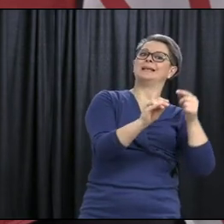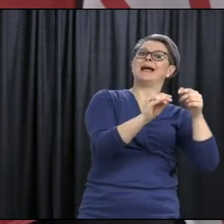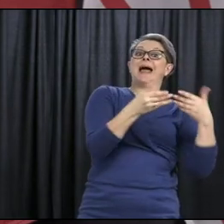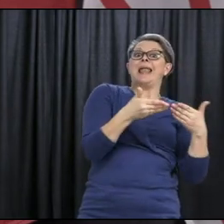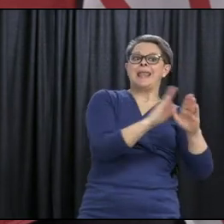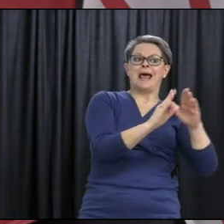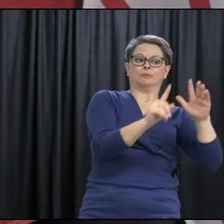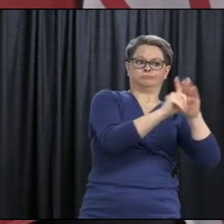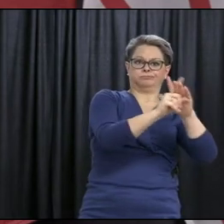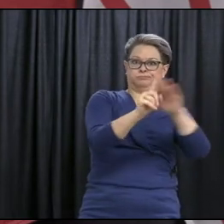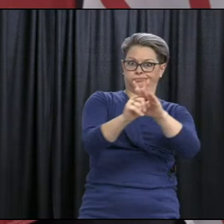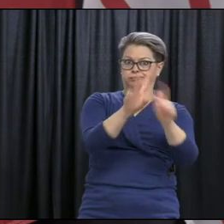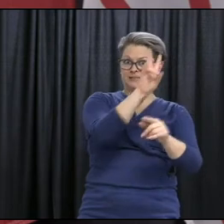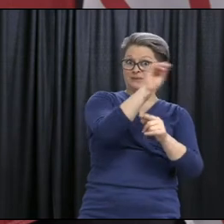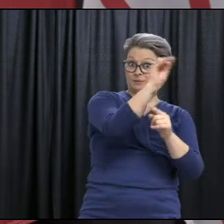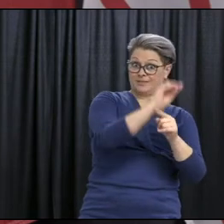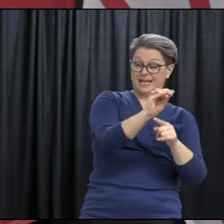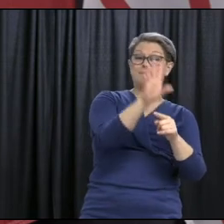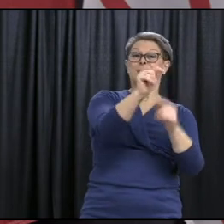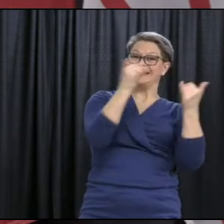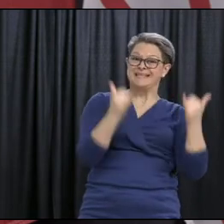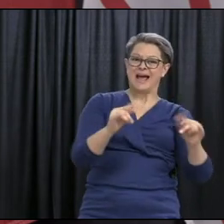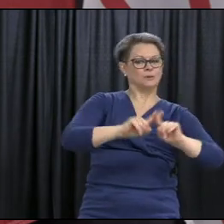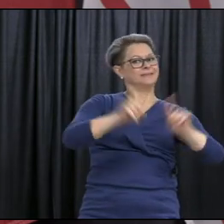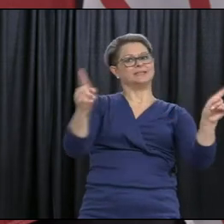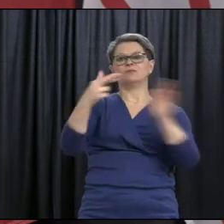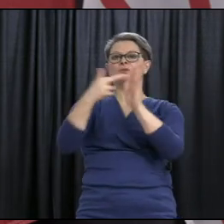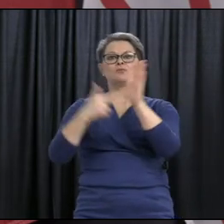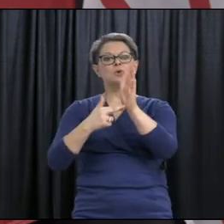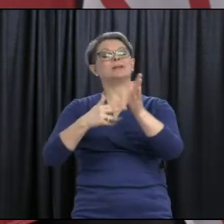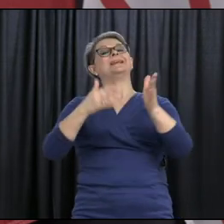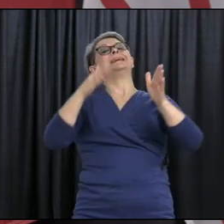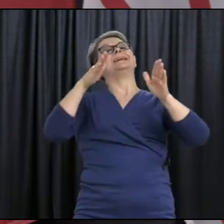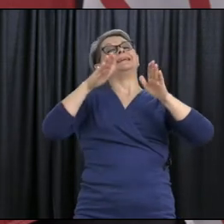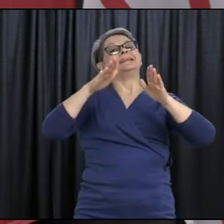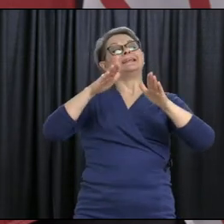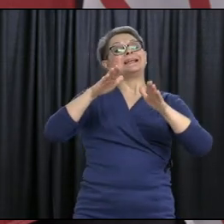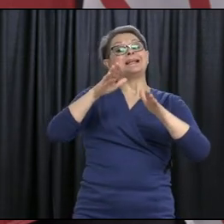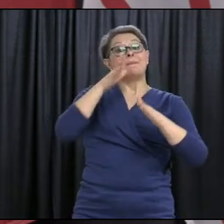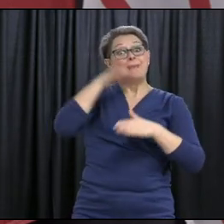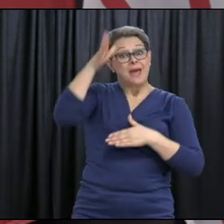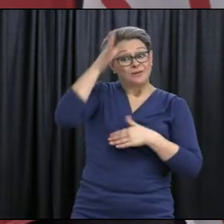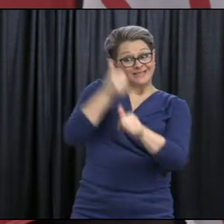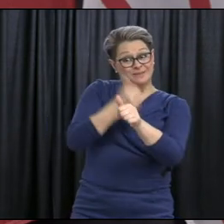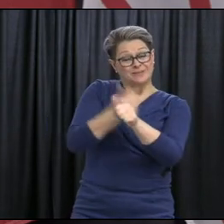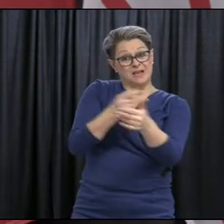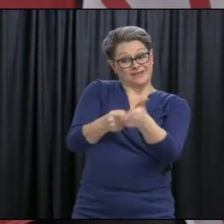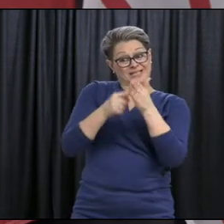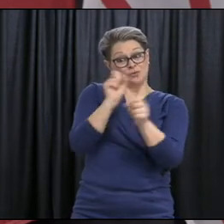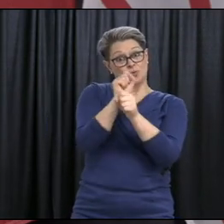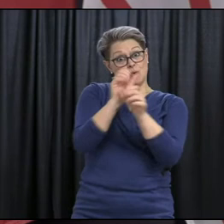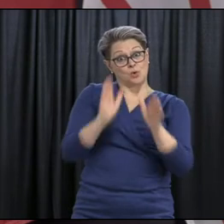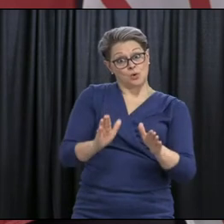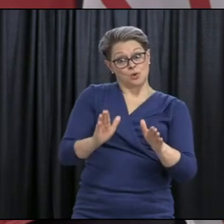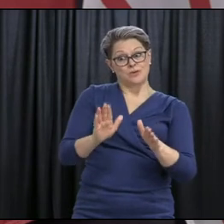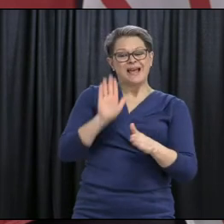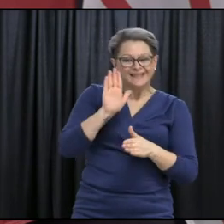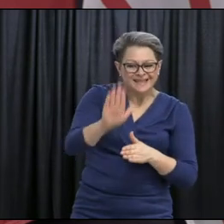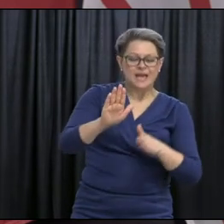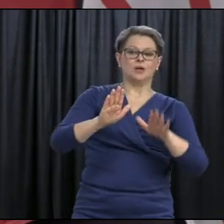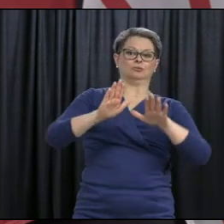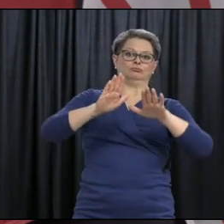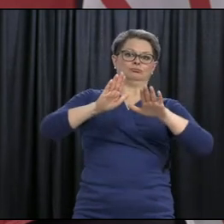This time it is children of essential workers who must return to work or report to the workplace. So the difference